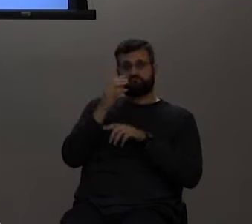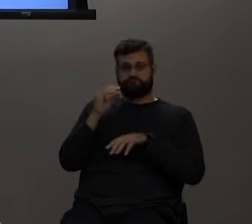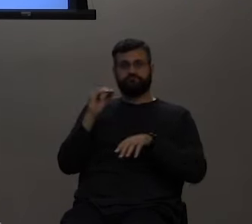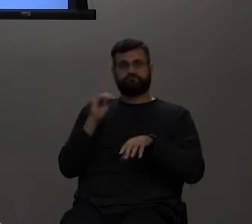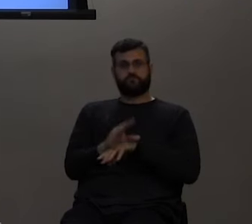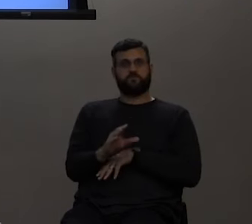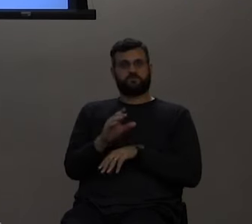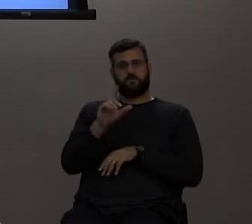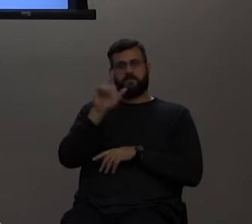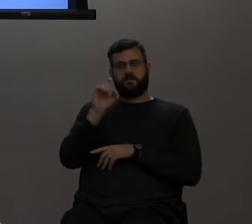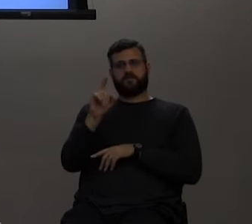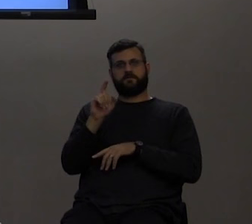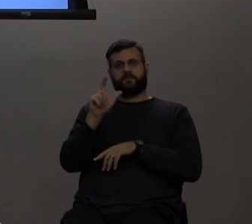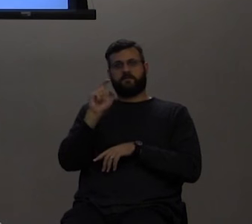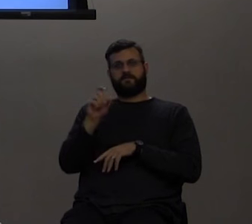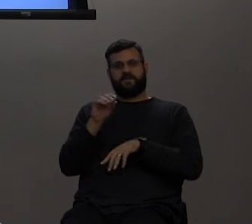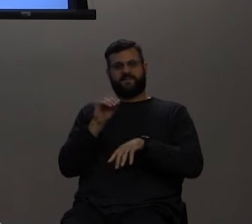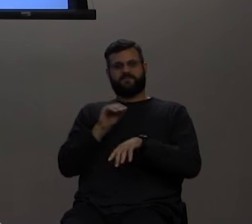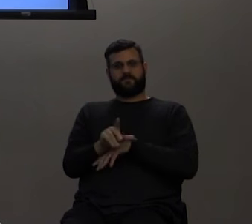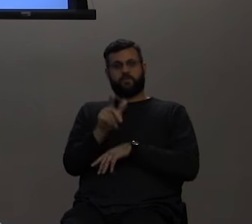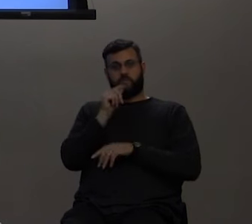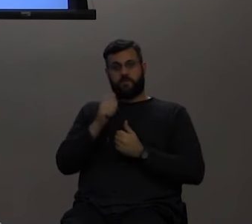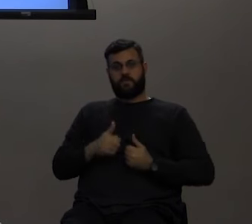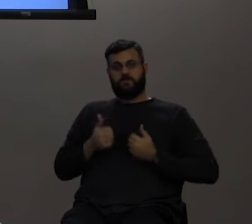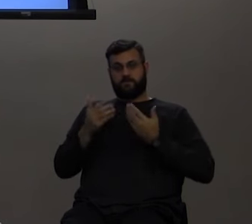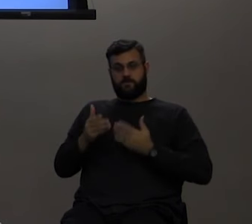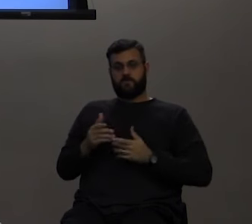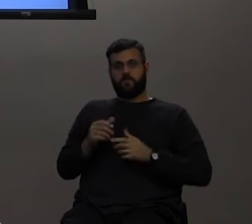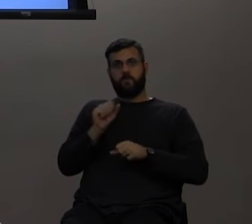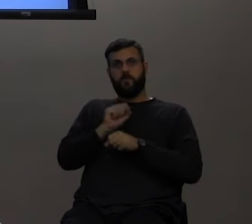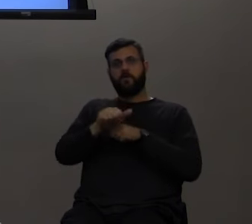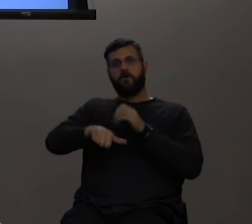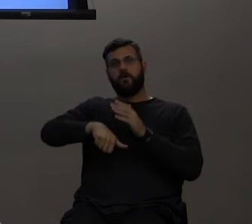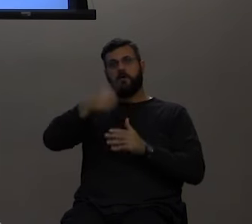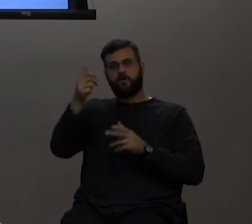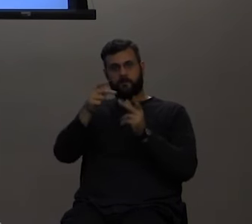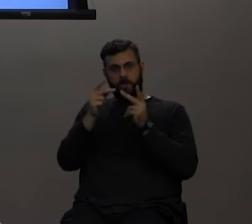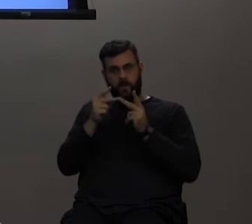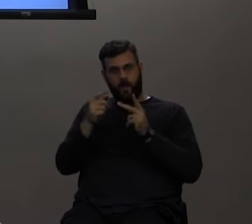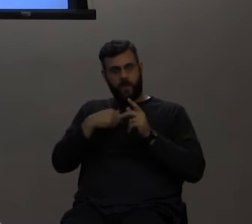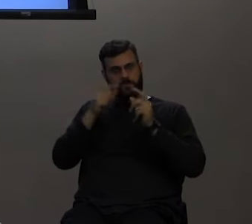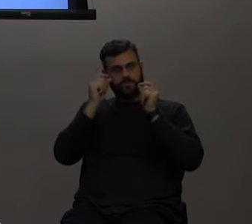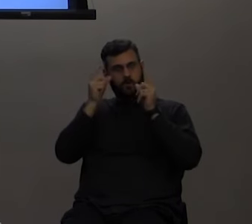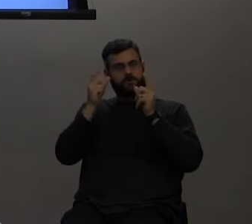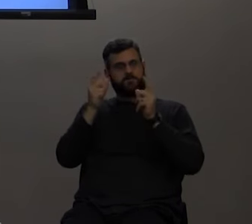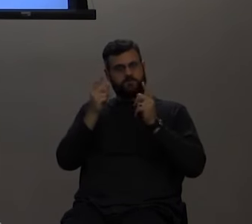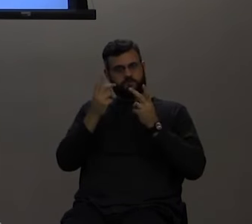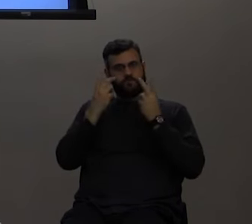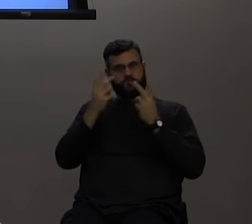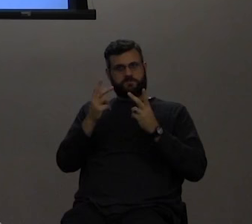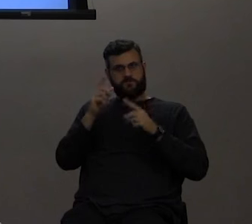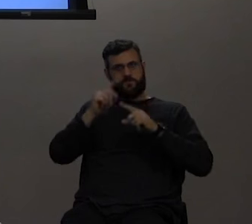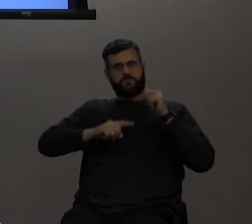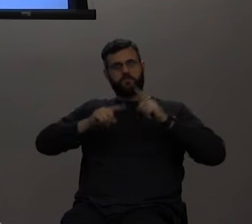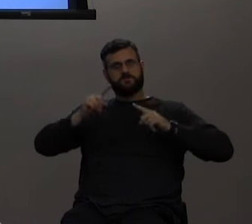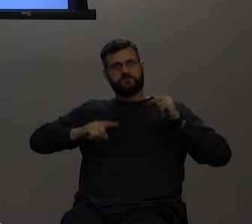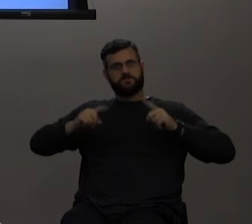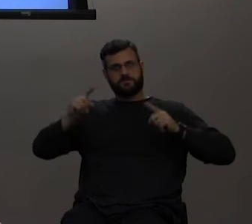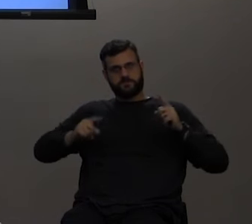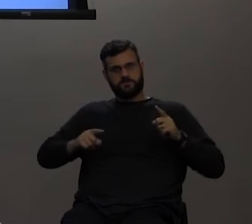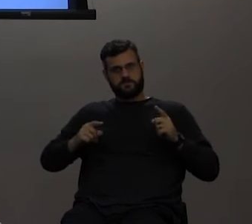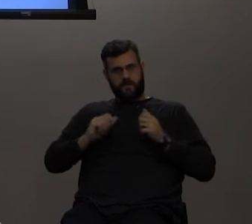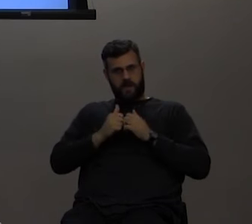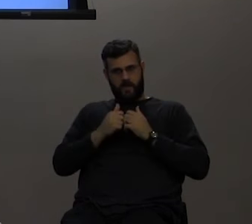influence of Lexington on people who live here but choose to work elsewhere. I was a little bit surprised personally to see the diversity of